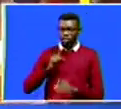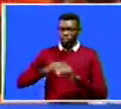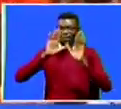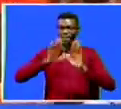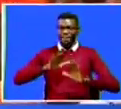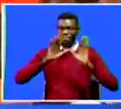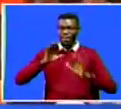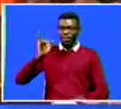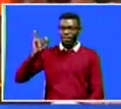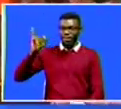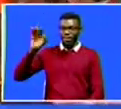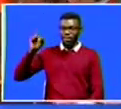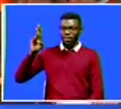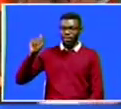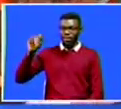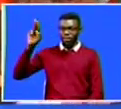Okoth.